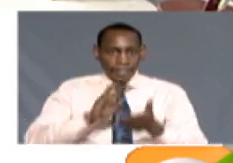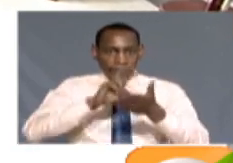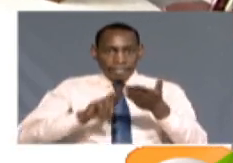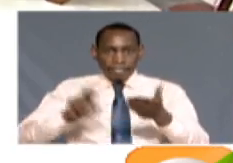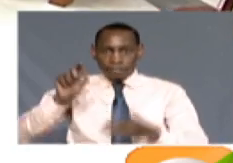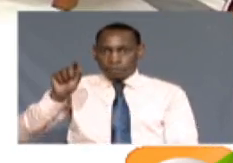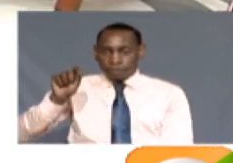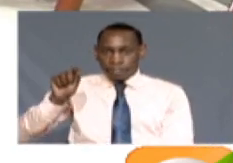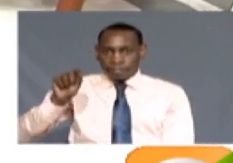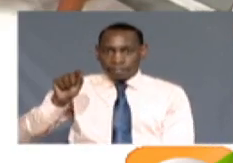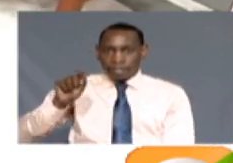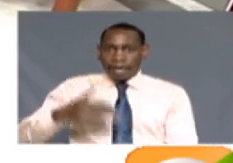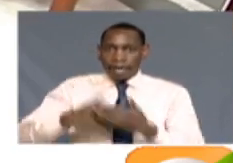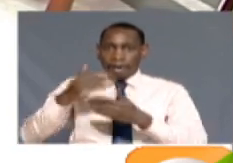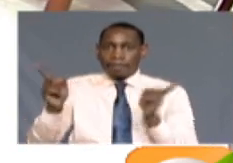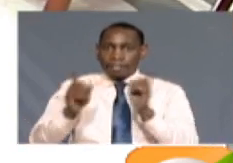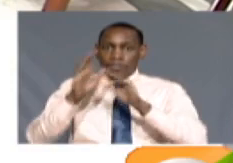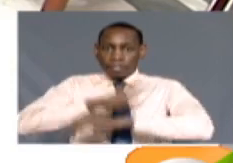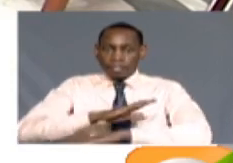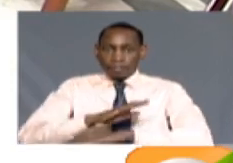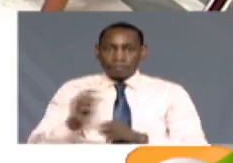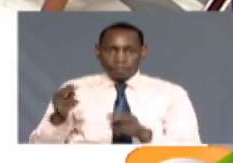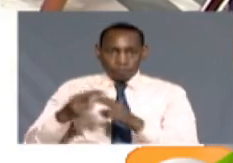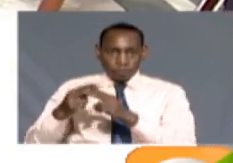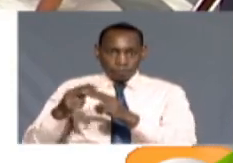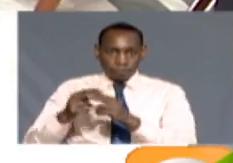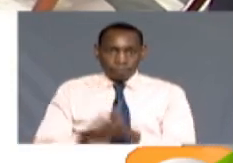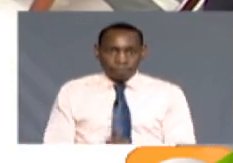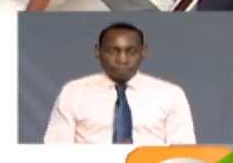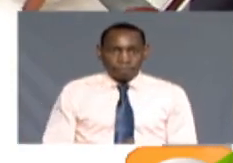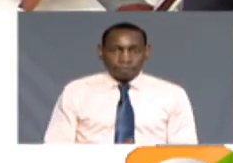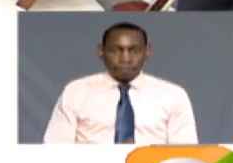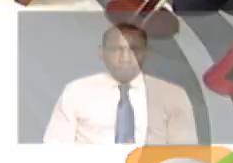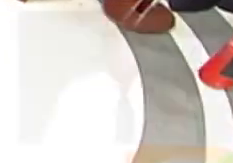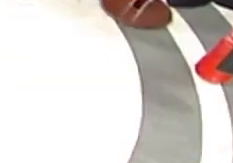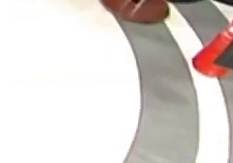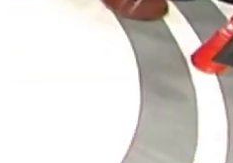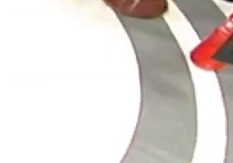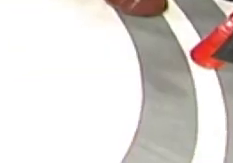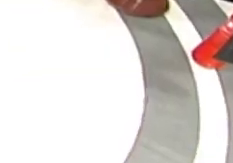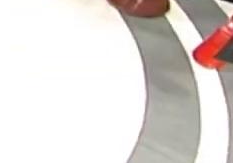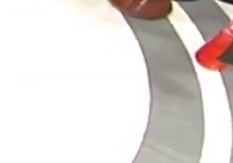messages after the break. Back in a moment. I'm also tossing my phone by mistake.